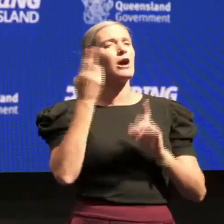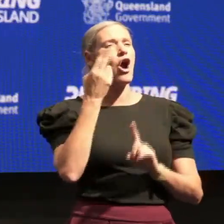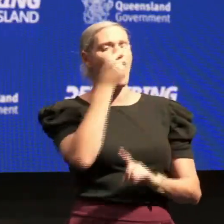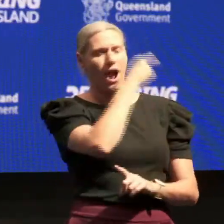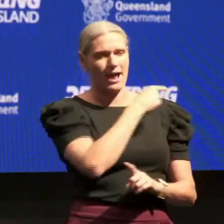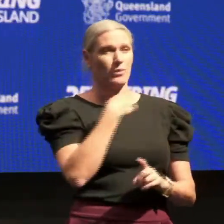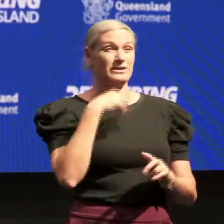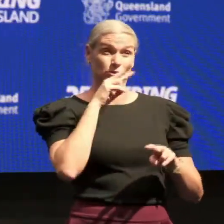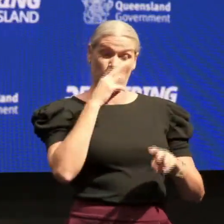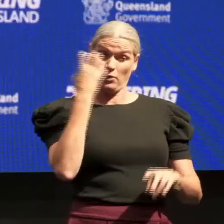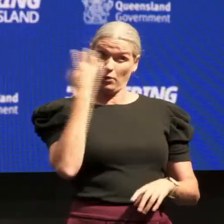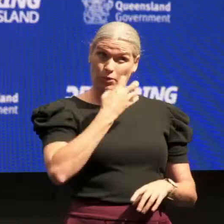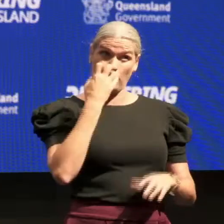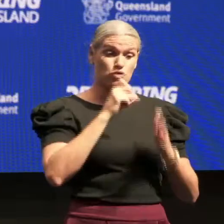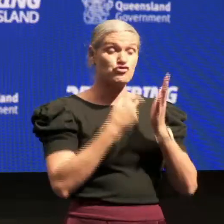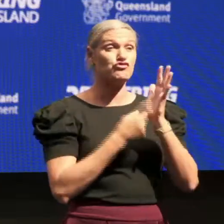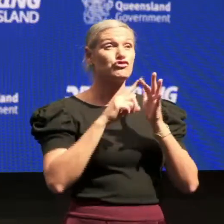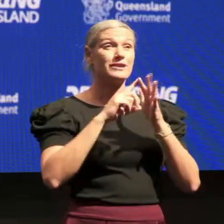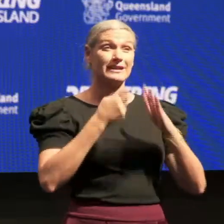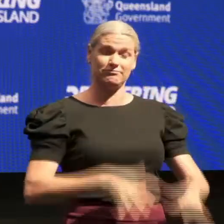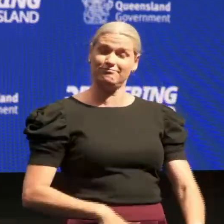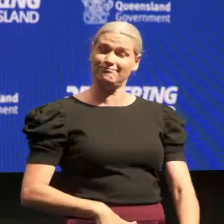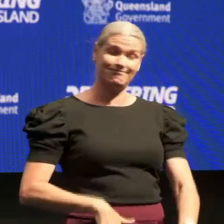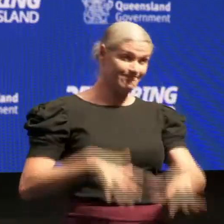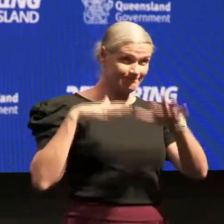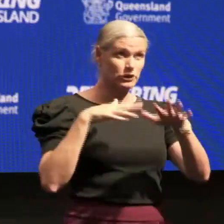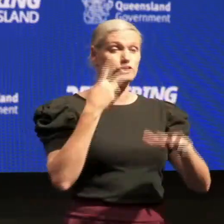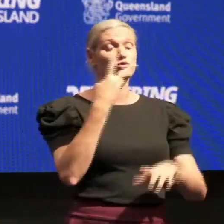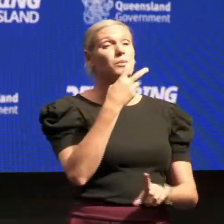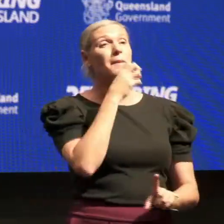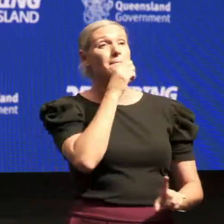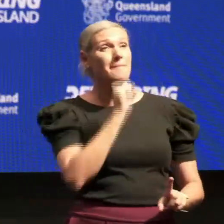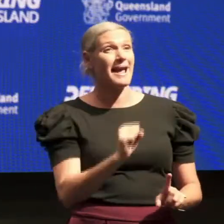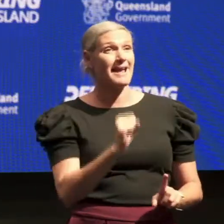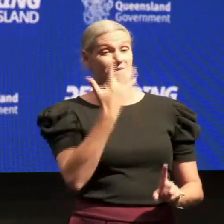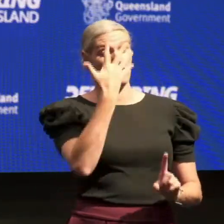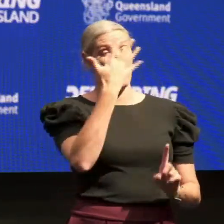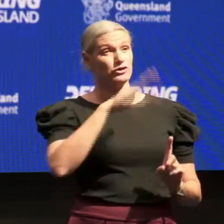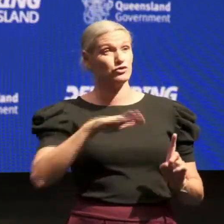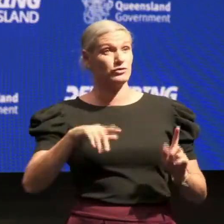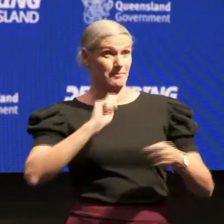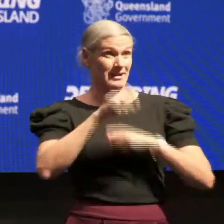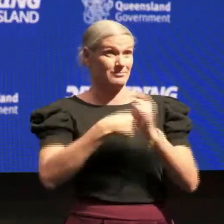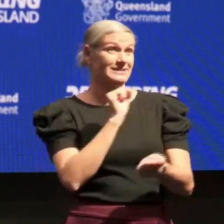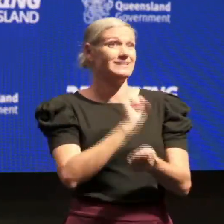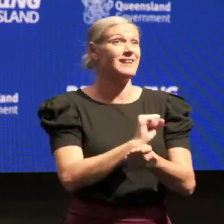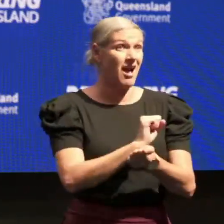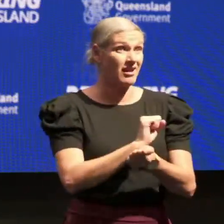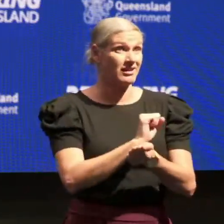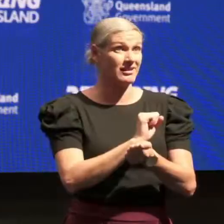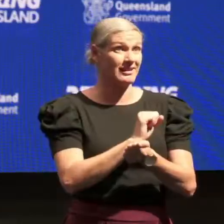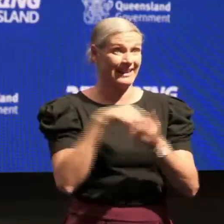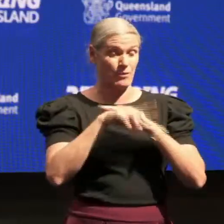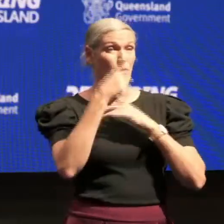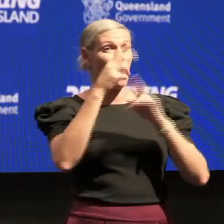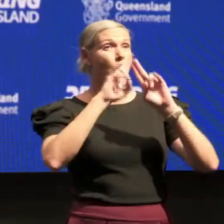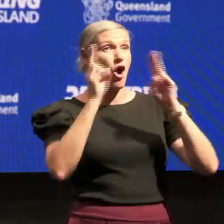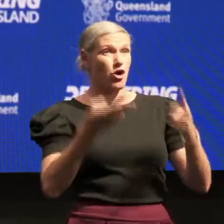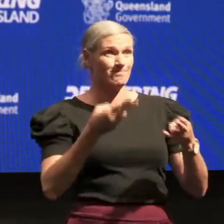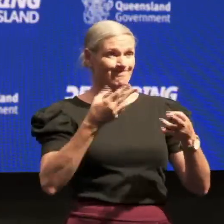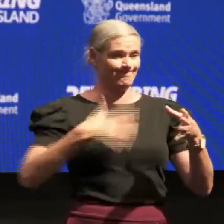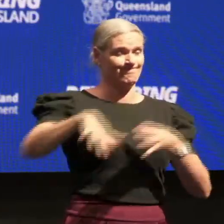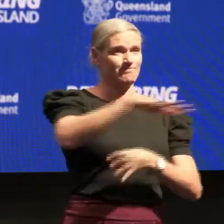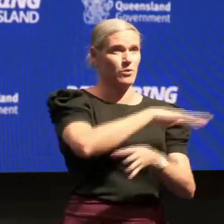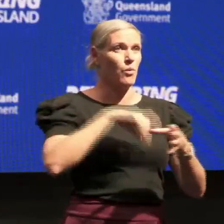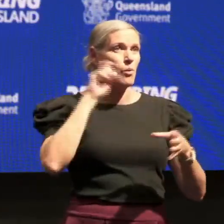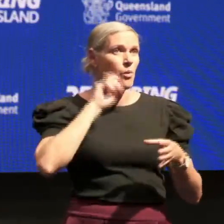we saw a rapid creek rising which resulted in 2 males and 5 children becoming trapped within a residence there. At one stage,